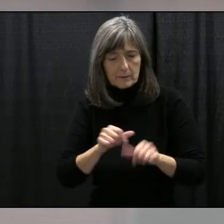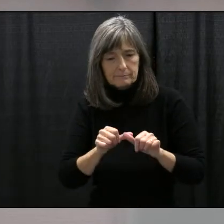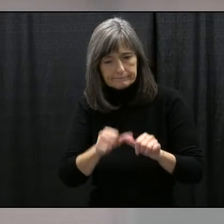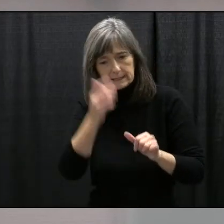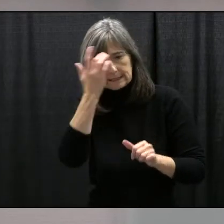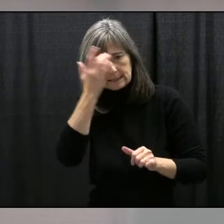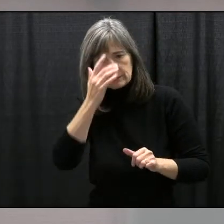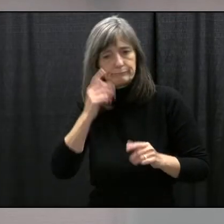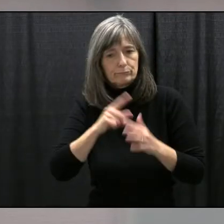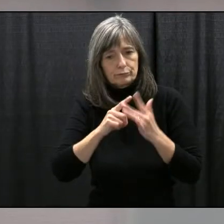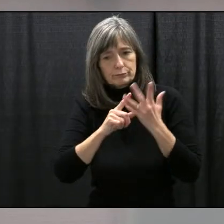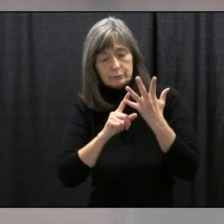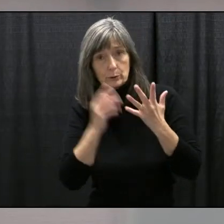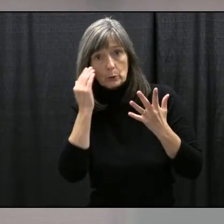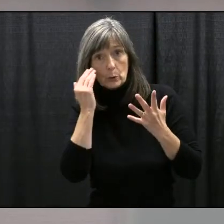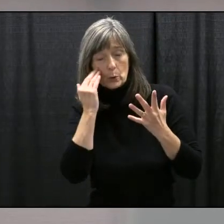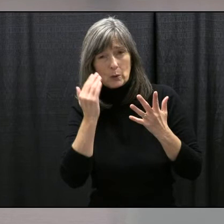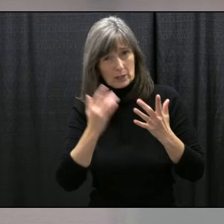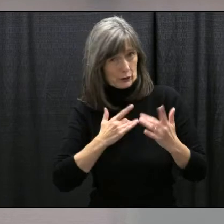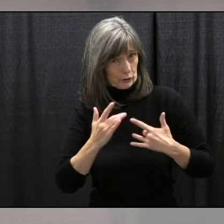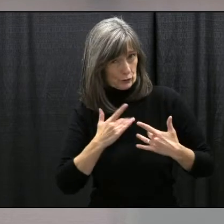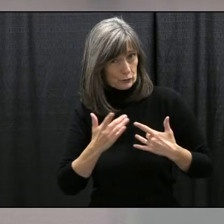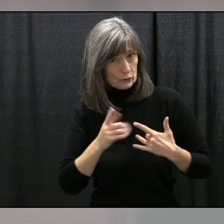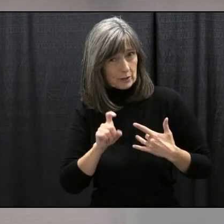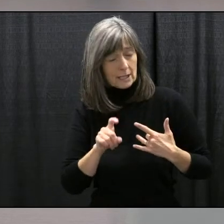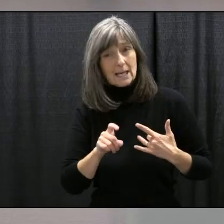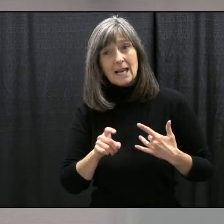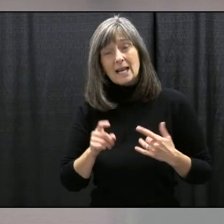be. Is that going to be a concern? Because my understanding is that the